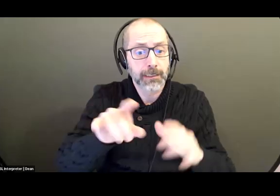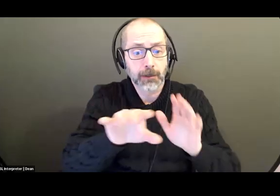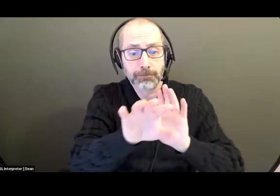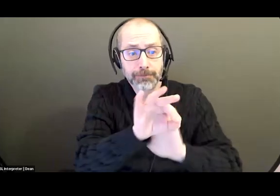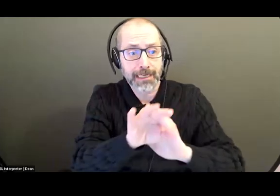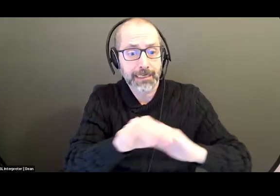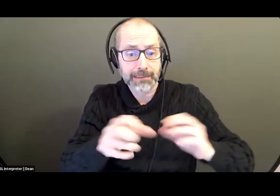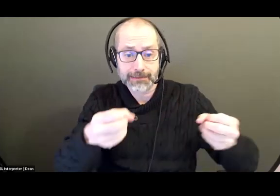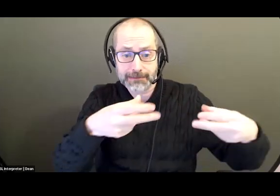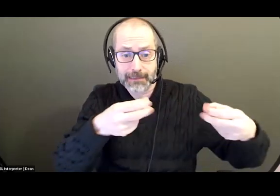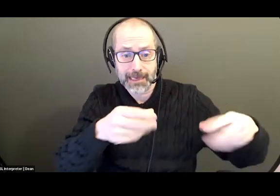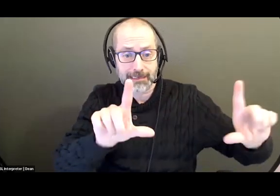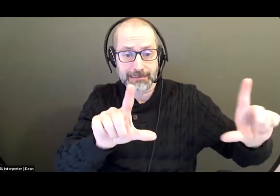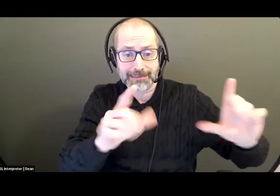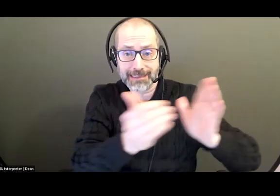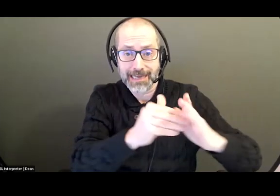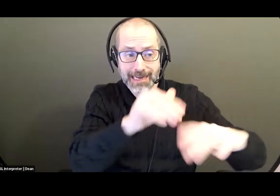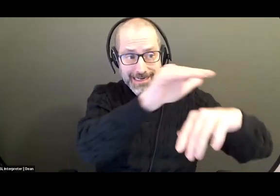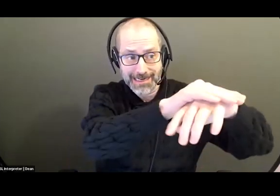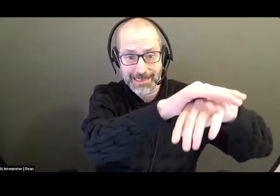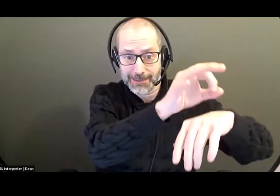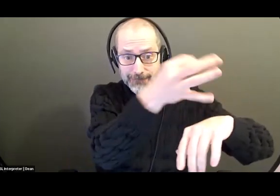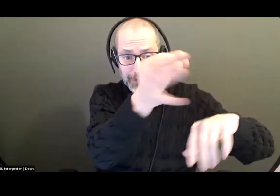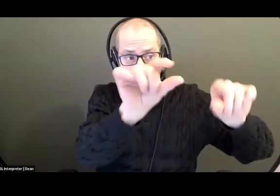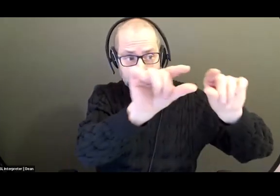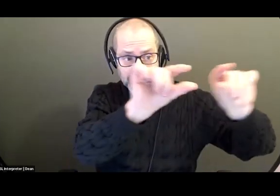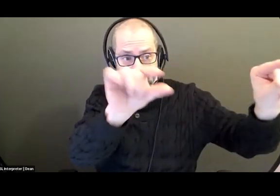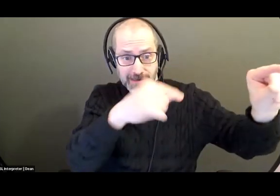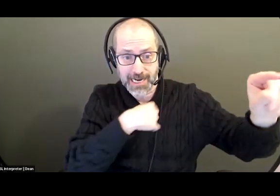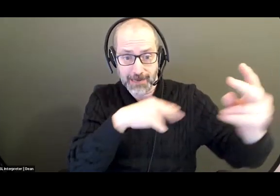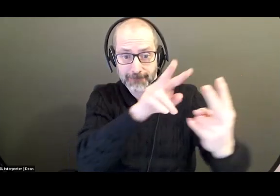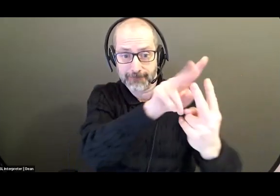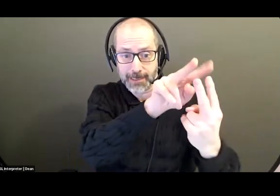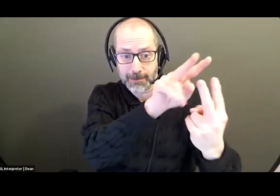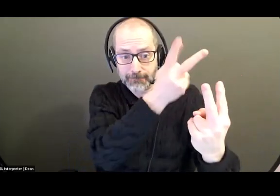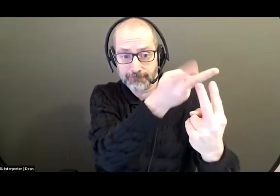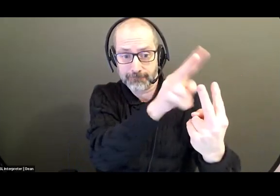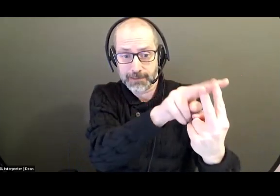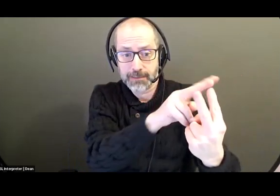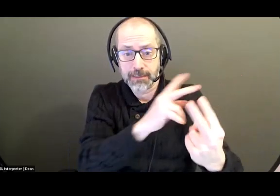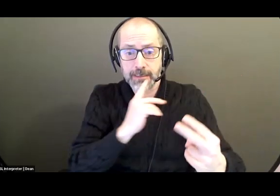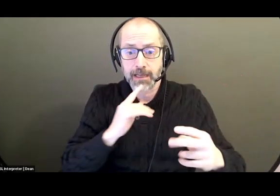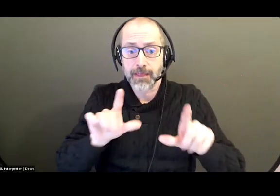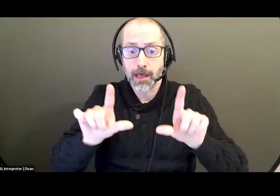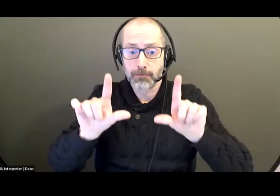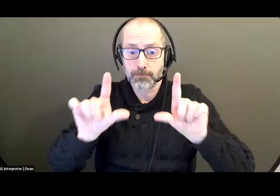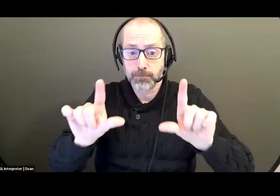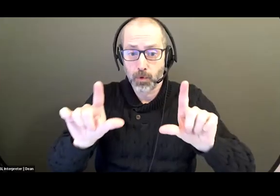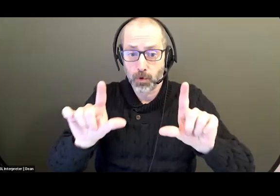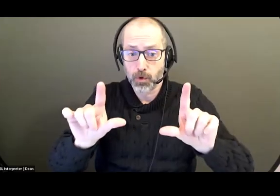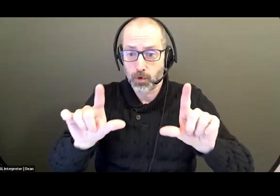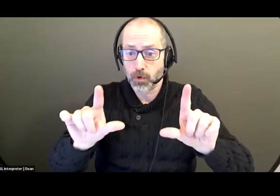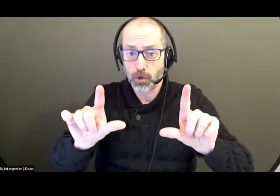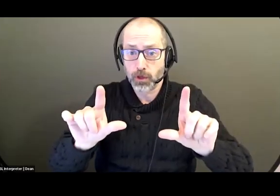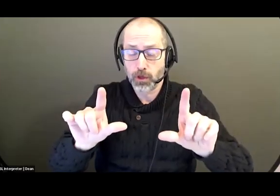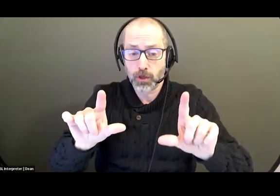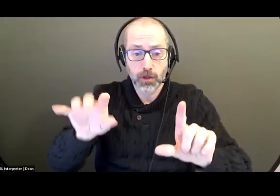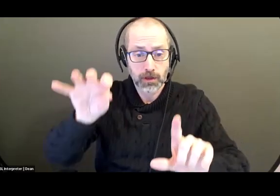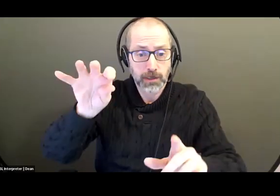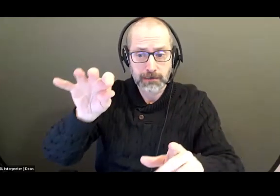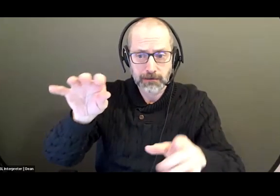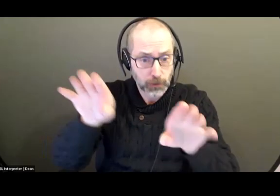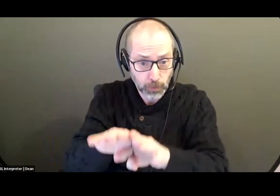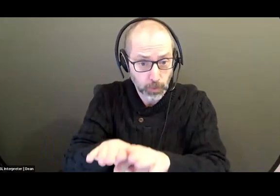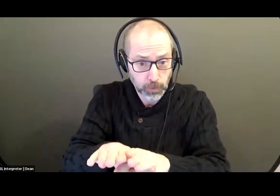Just a reminder, if the slides were brought down, you might need to reselect either English or French on the top. As well, the poll